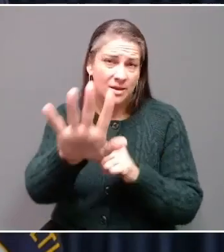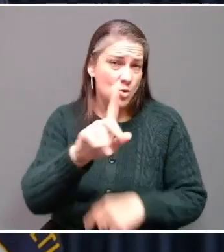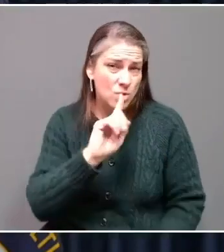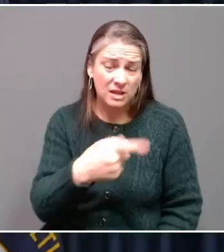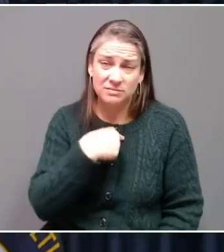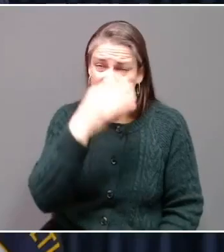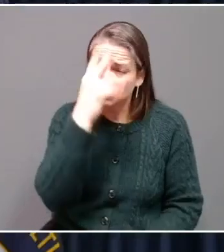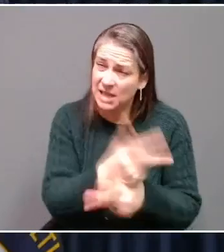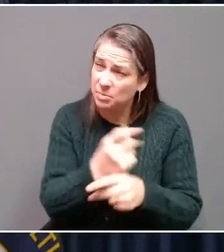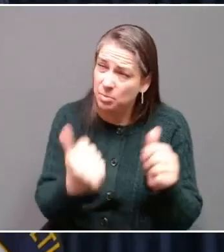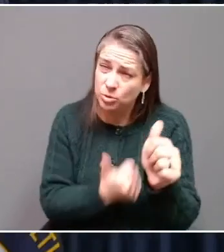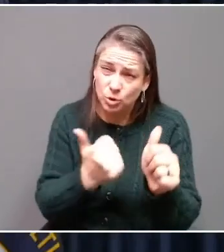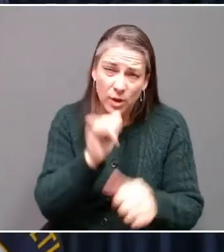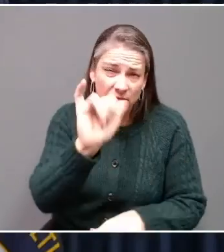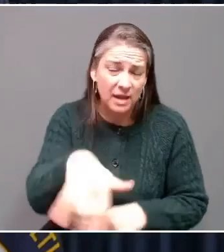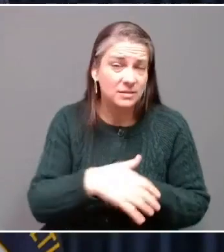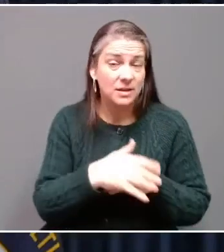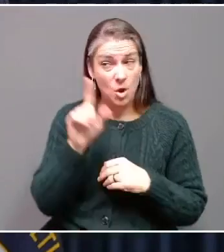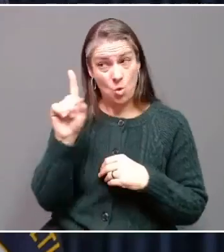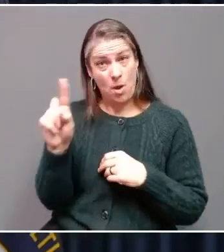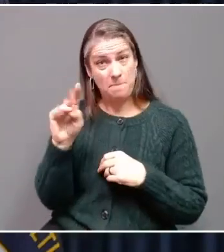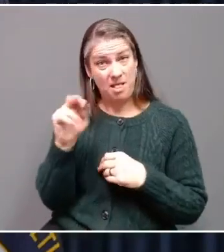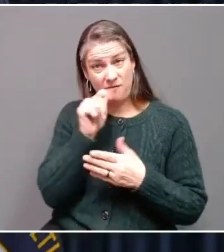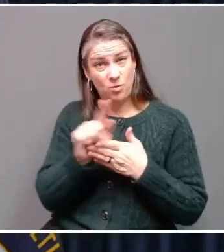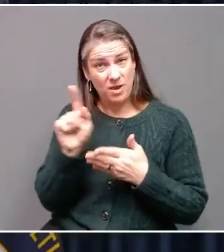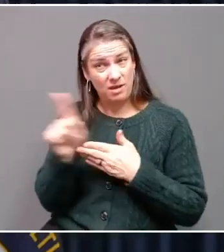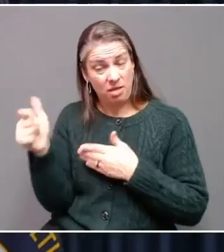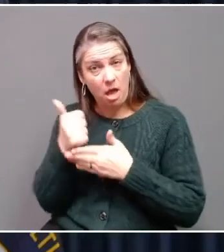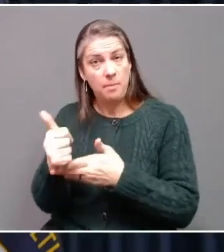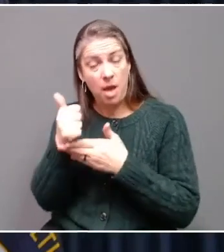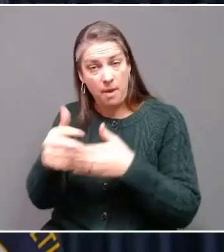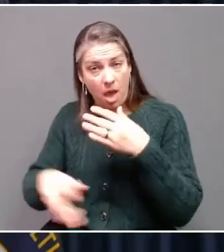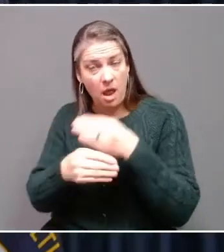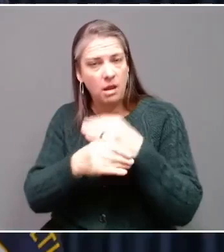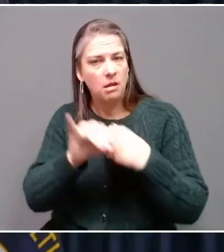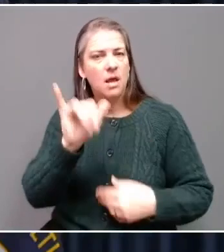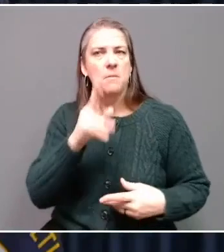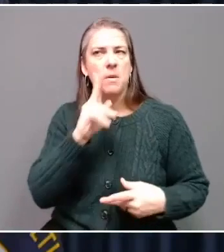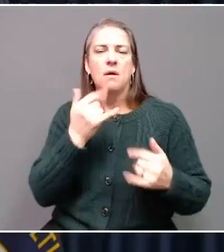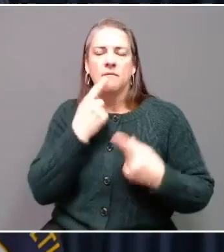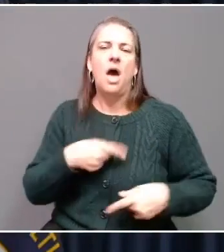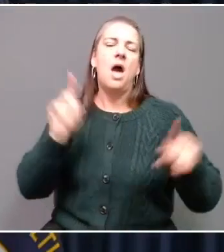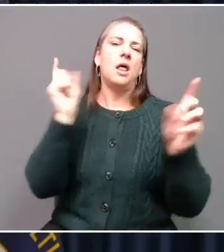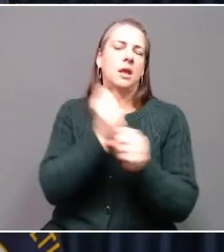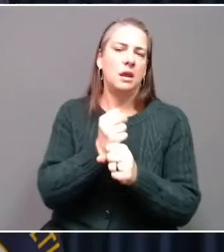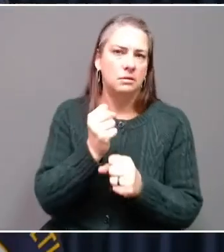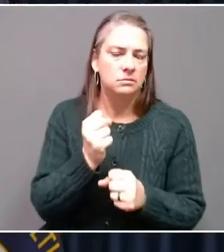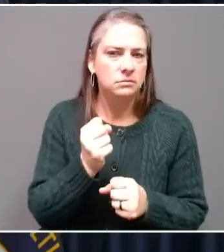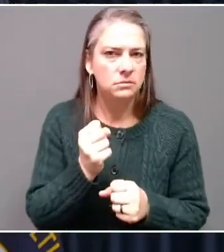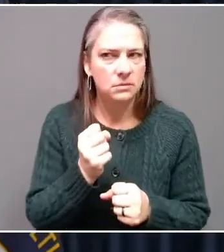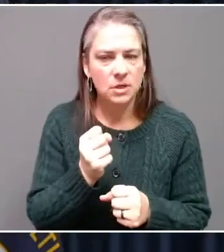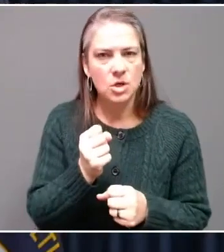people that need that help, and people are finally, in some instances, not only being heard, but